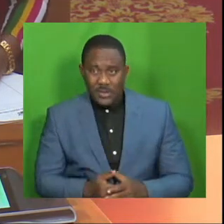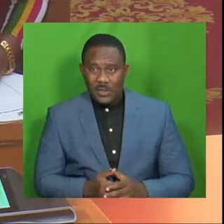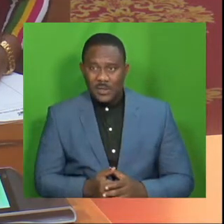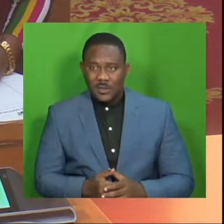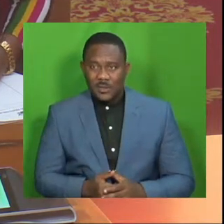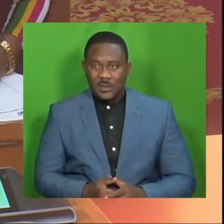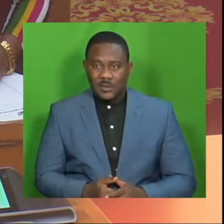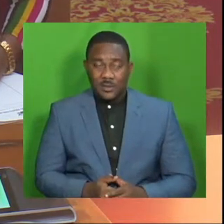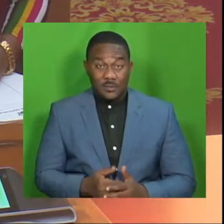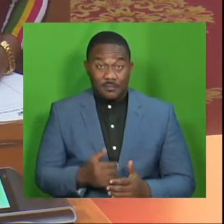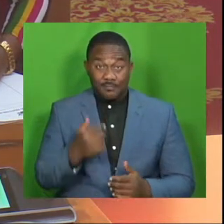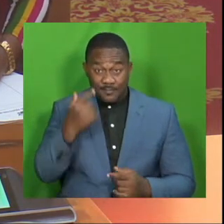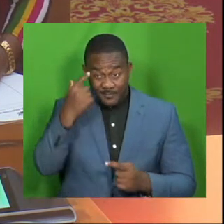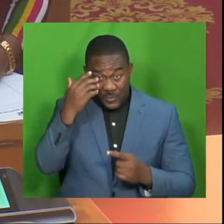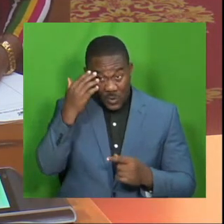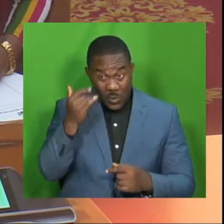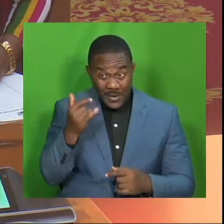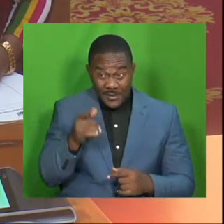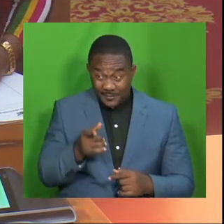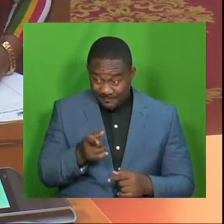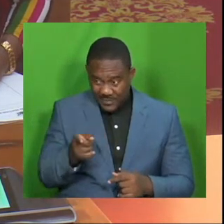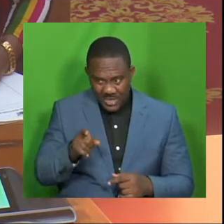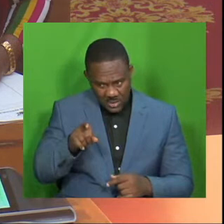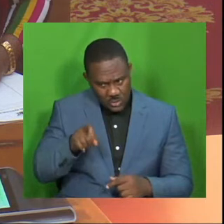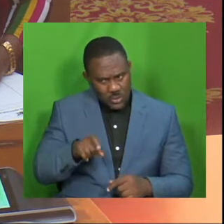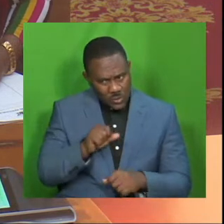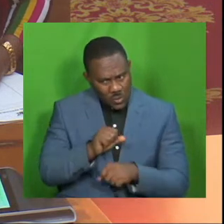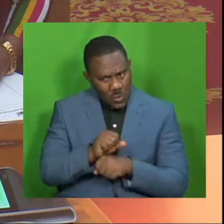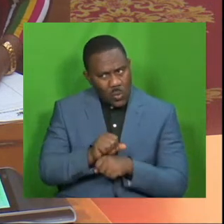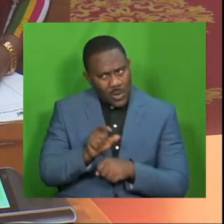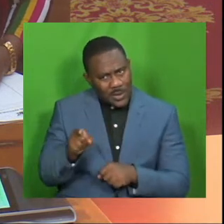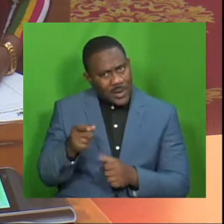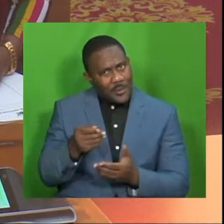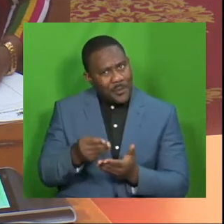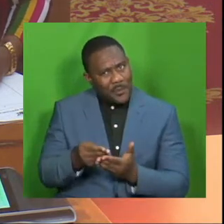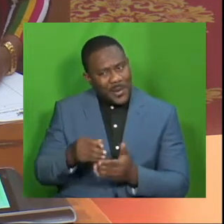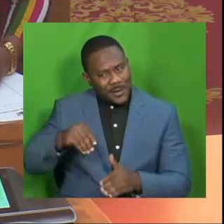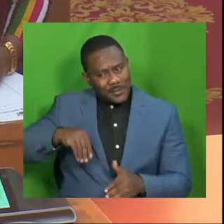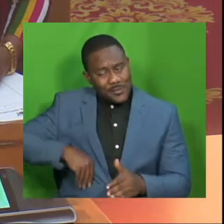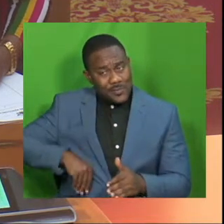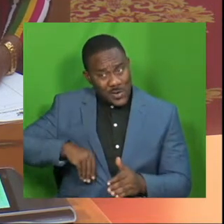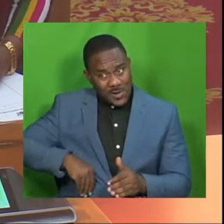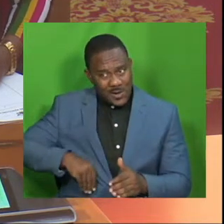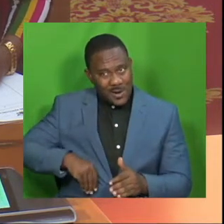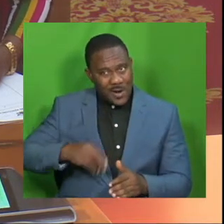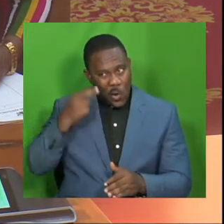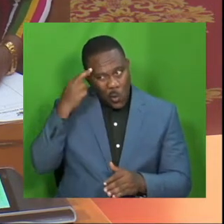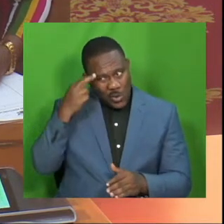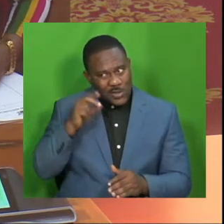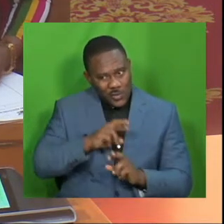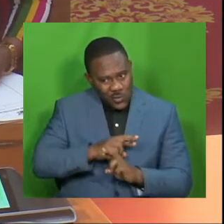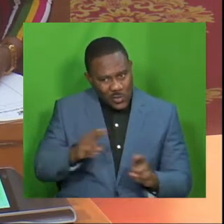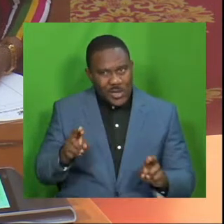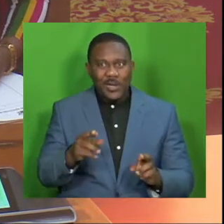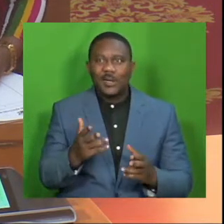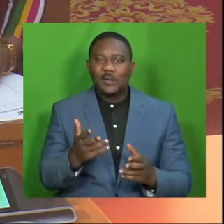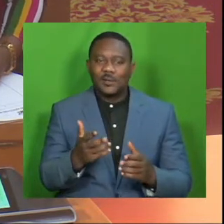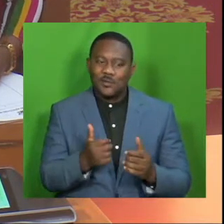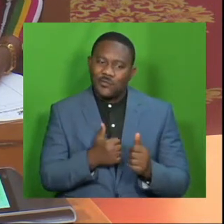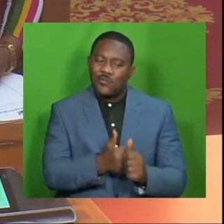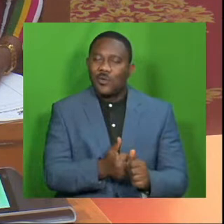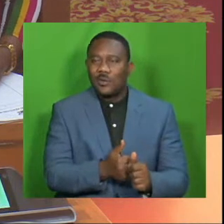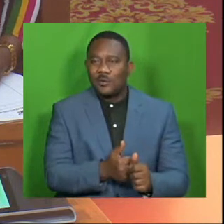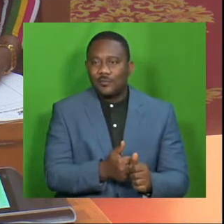work for their daily bread. And for that matter, they will be ready to comply, despite the challenges that we'll